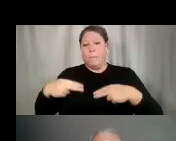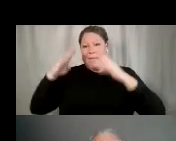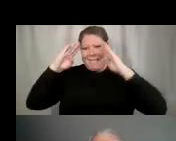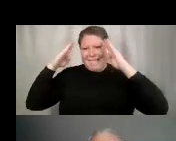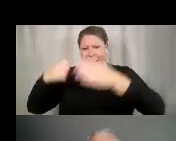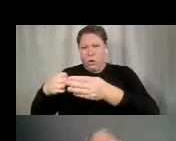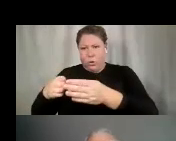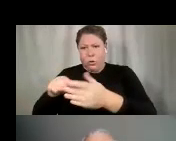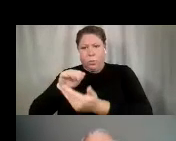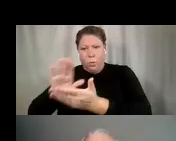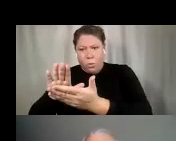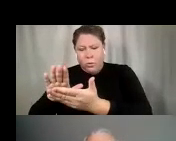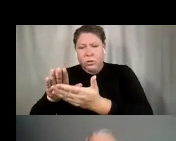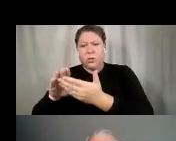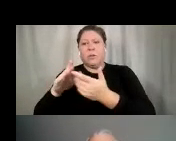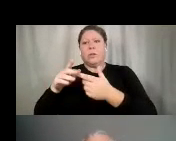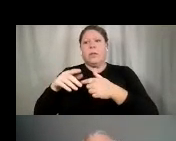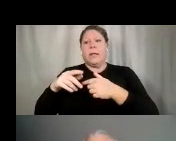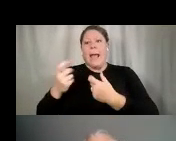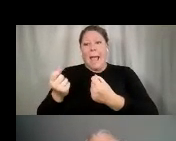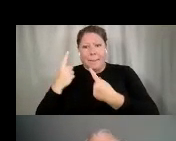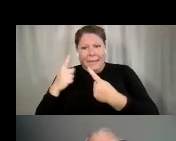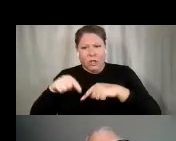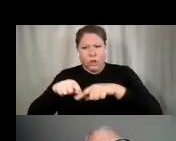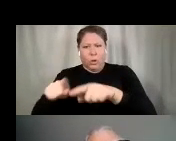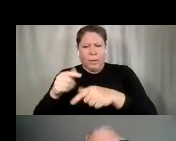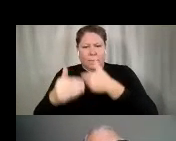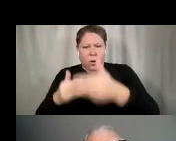to use empathy in your process. But I'm going to be looking at the